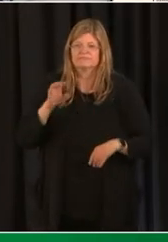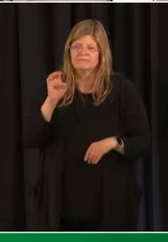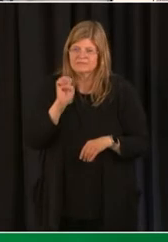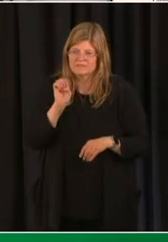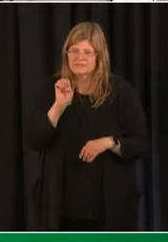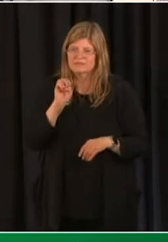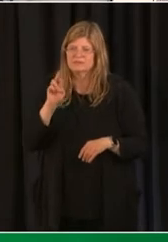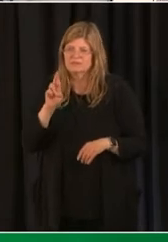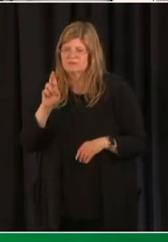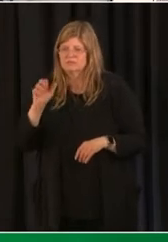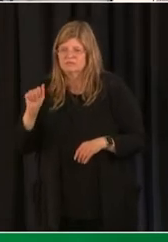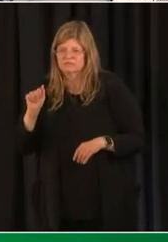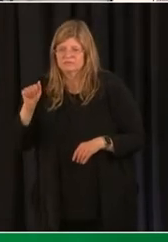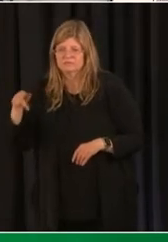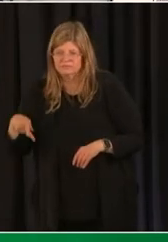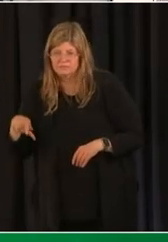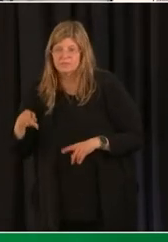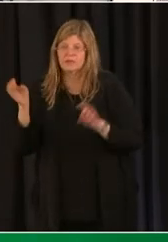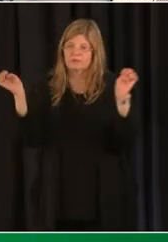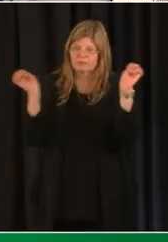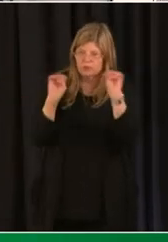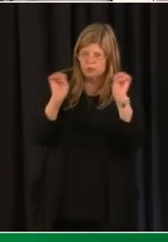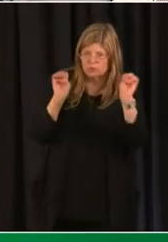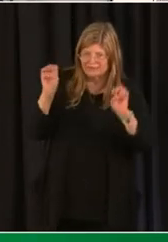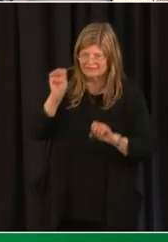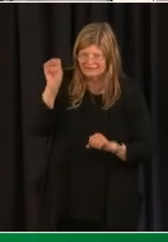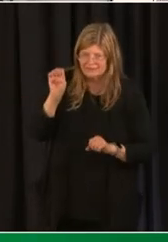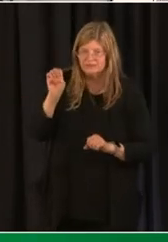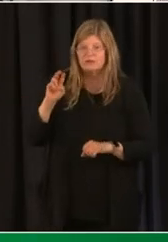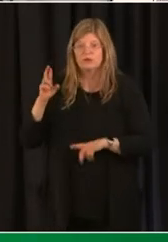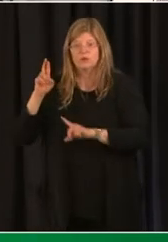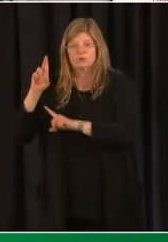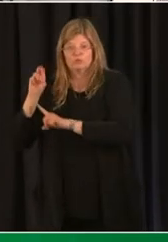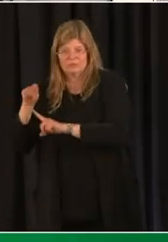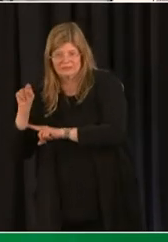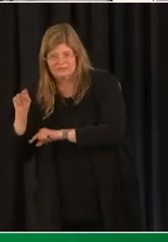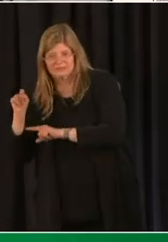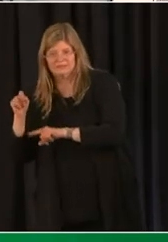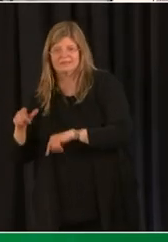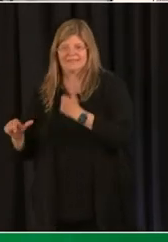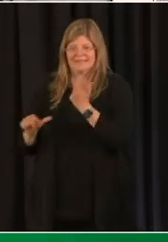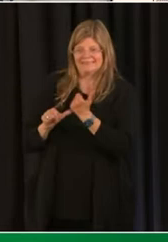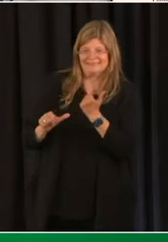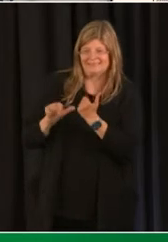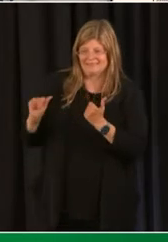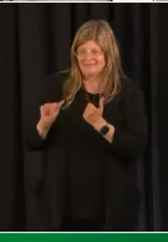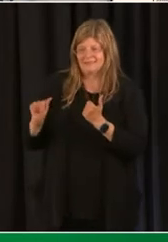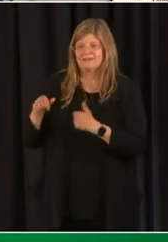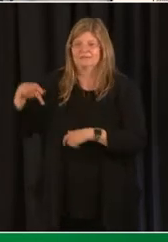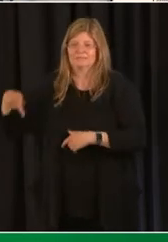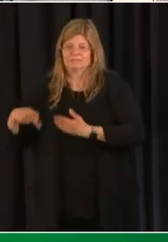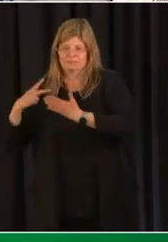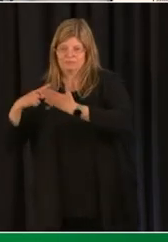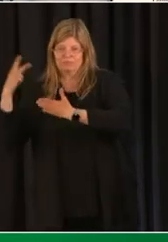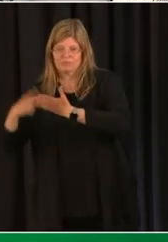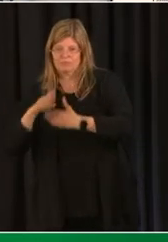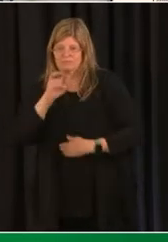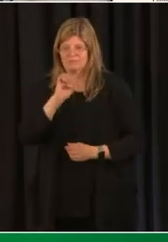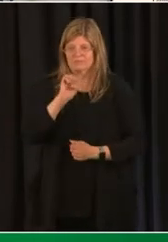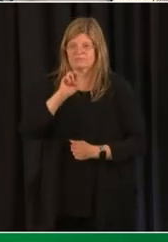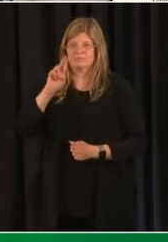it, to aid tenants in their recovery from the public health emergency and to reduce administrative barriers